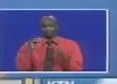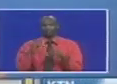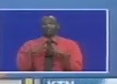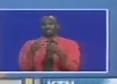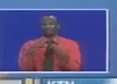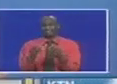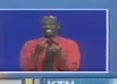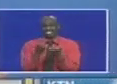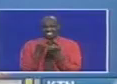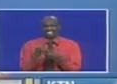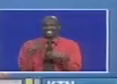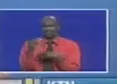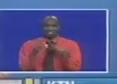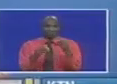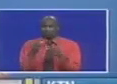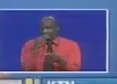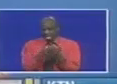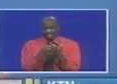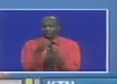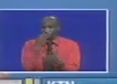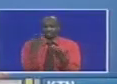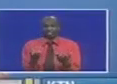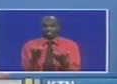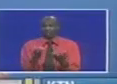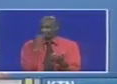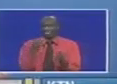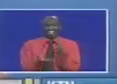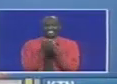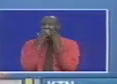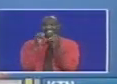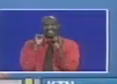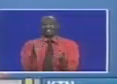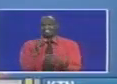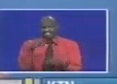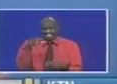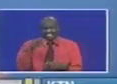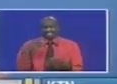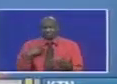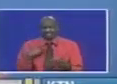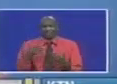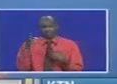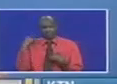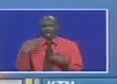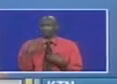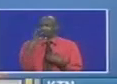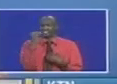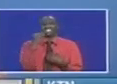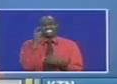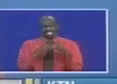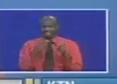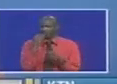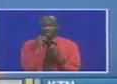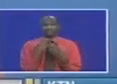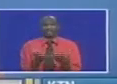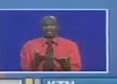forever need money and food aid, because food aid is not the answer. Many of these areas have been receiving food aid for 40 years. 40 years.